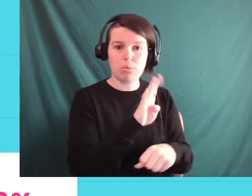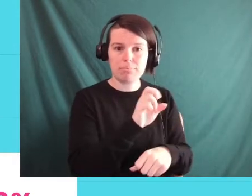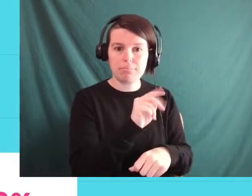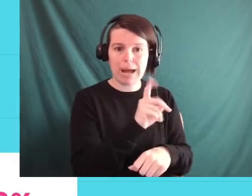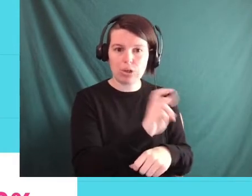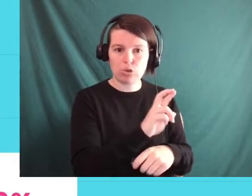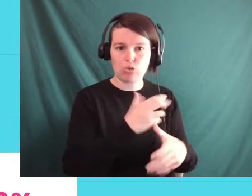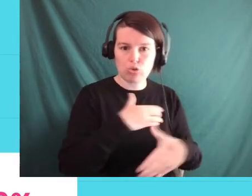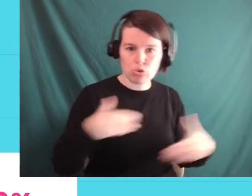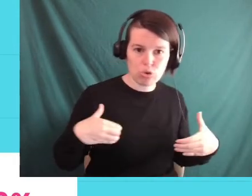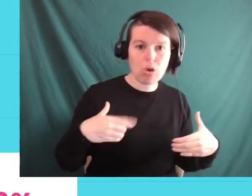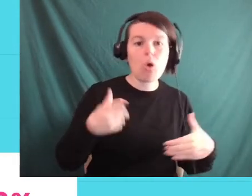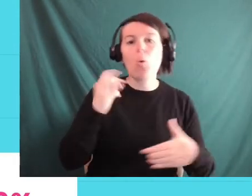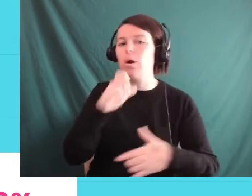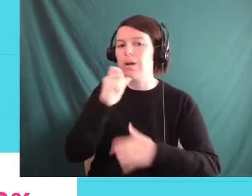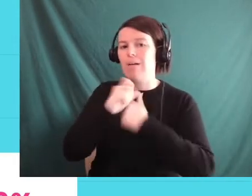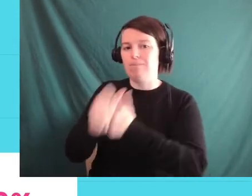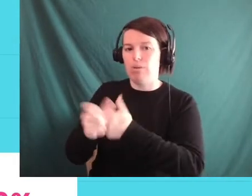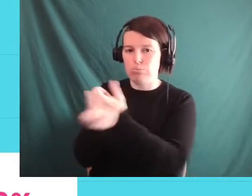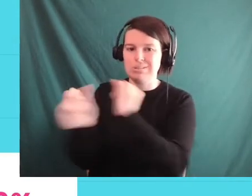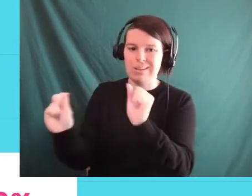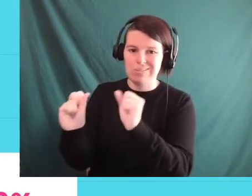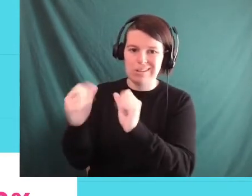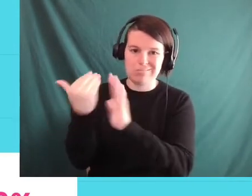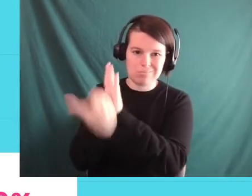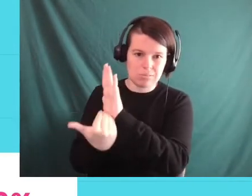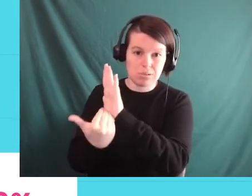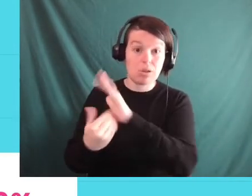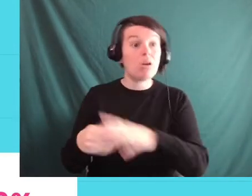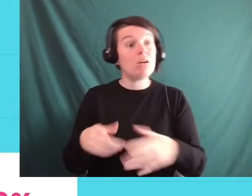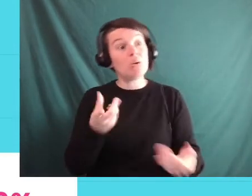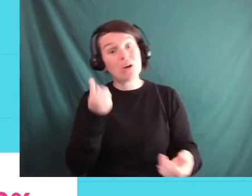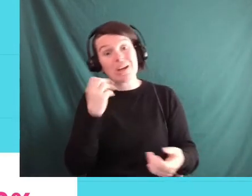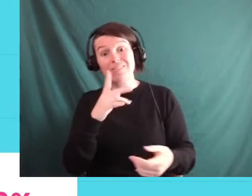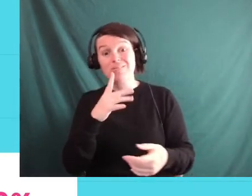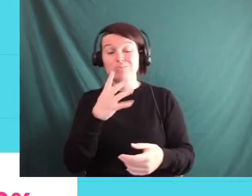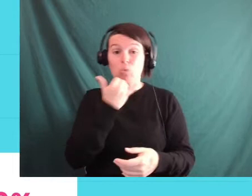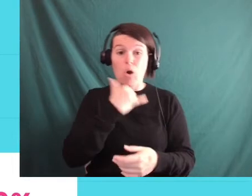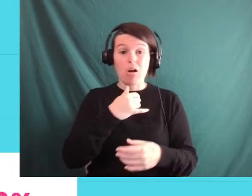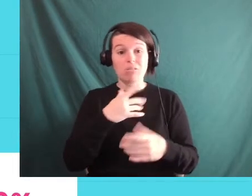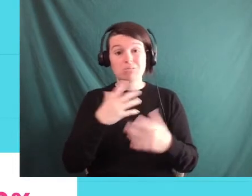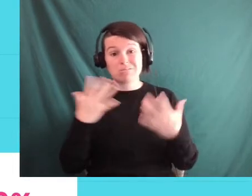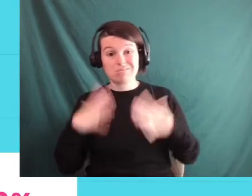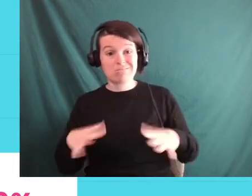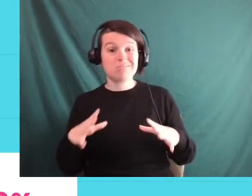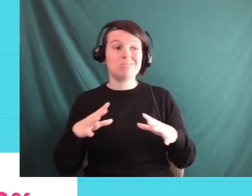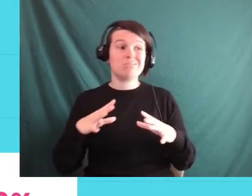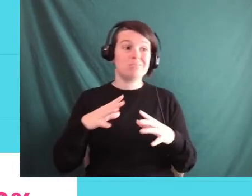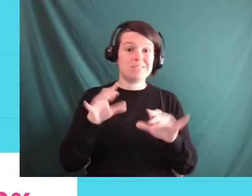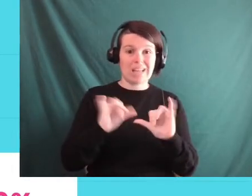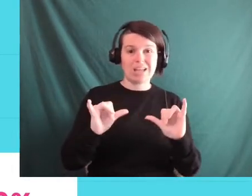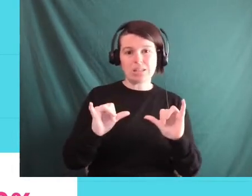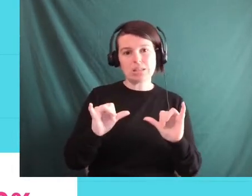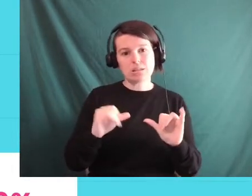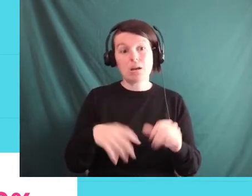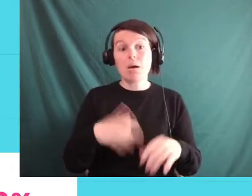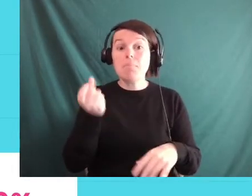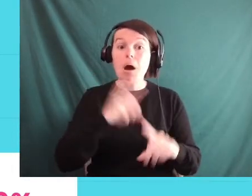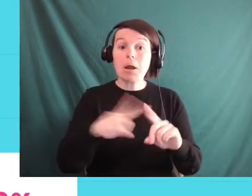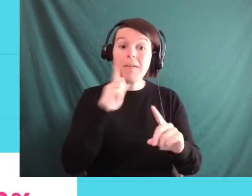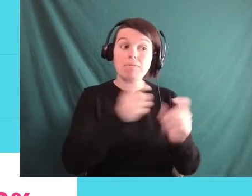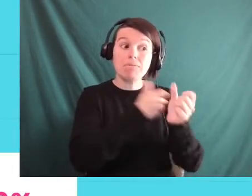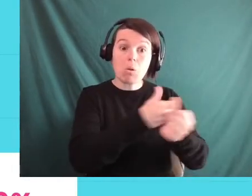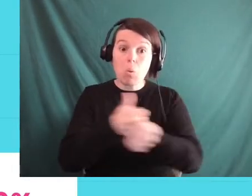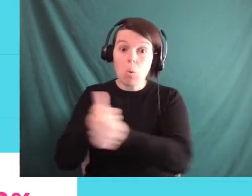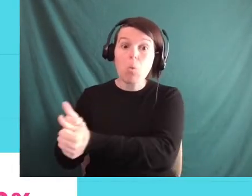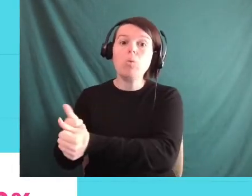don't practice safety guidelines, or when you don't get the correct size or style for your body. But if you do all these things, you should